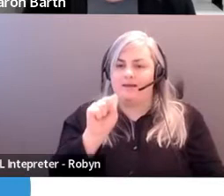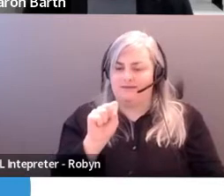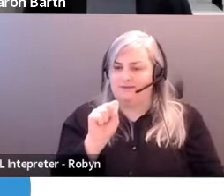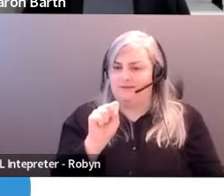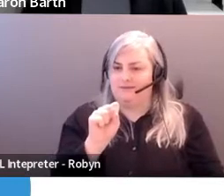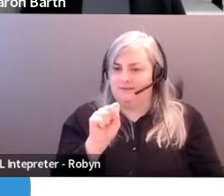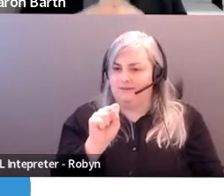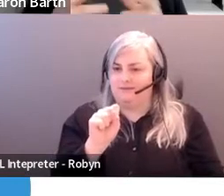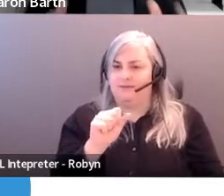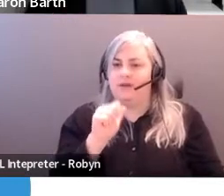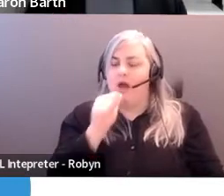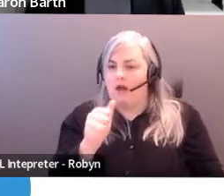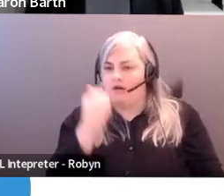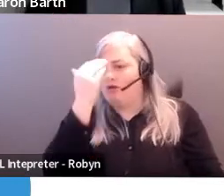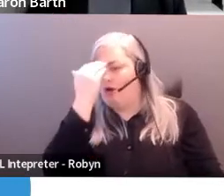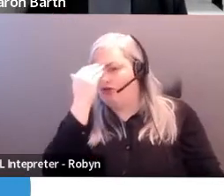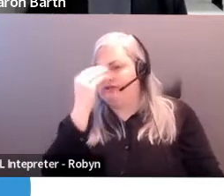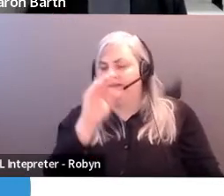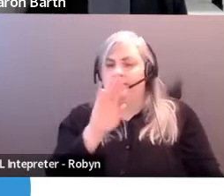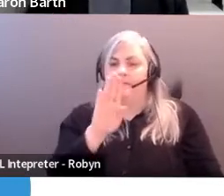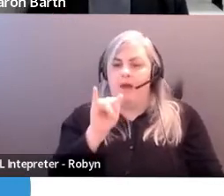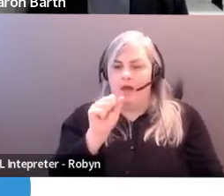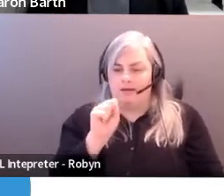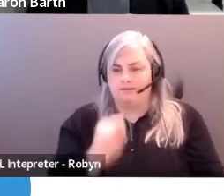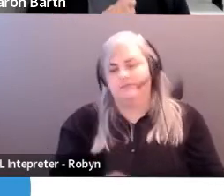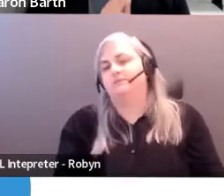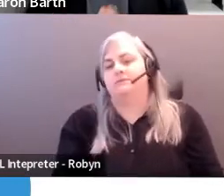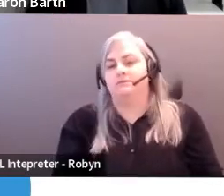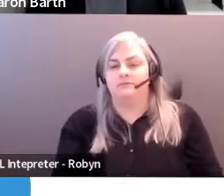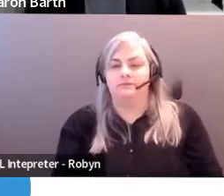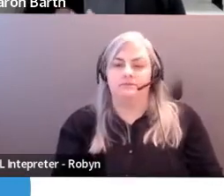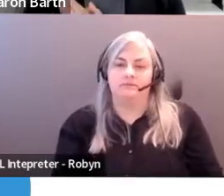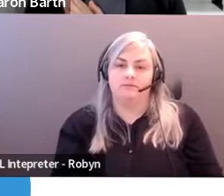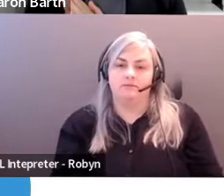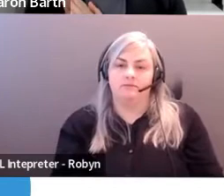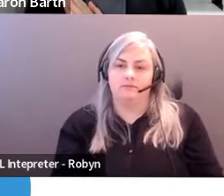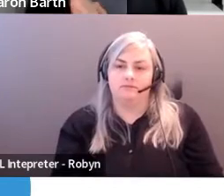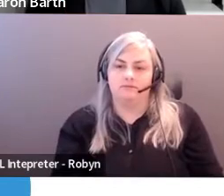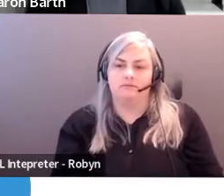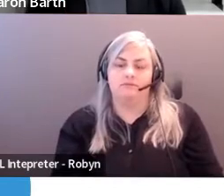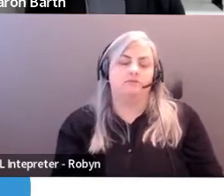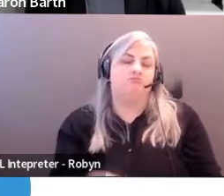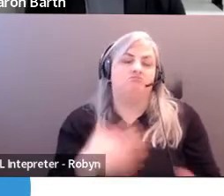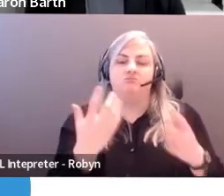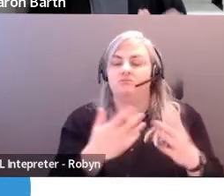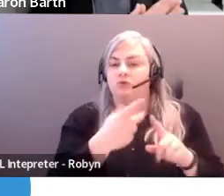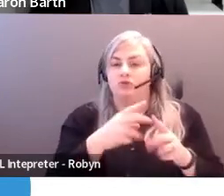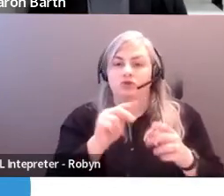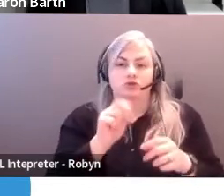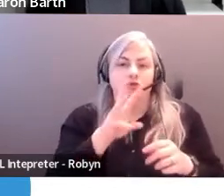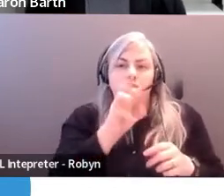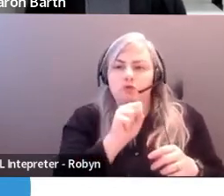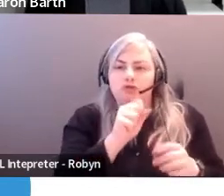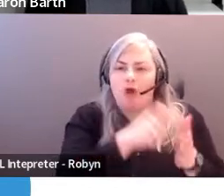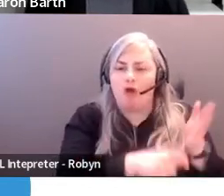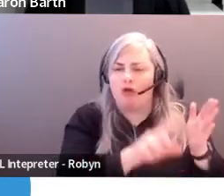Now, I'm not talking about a bias in terms of writing a news article from a particular political standpoint, not that